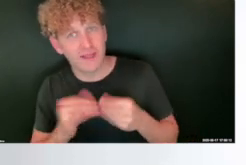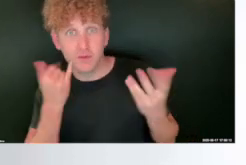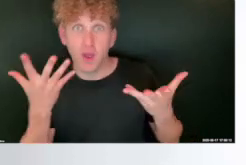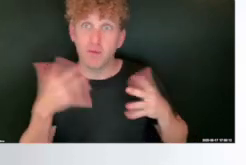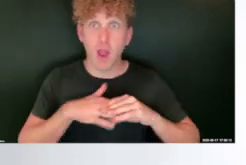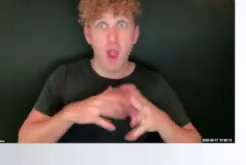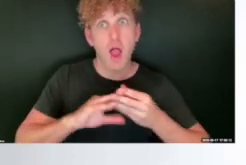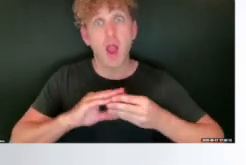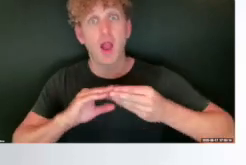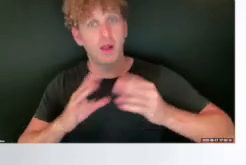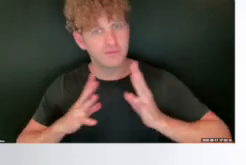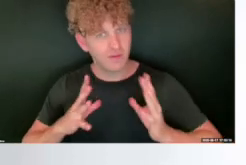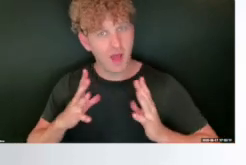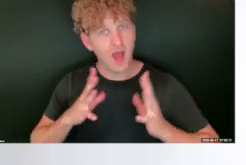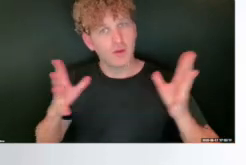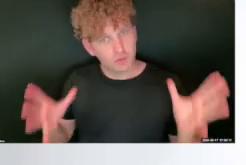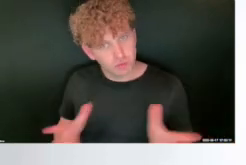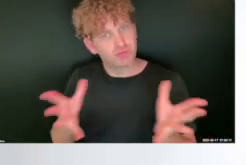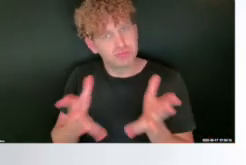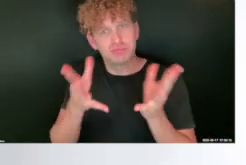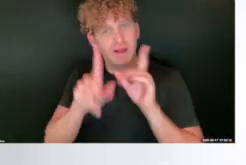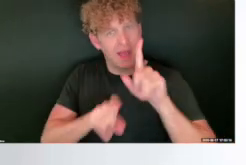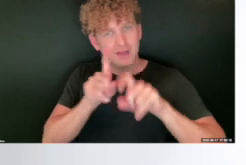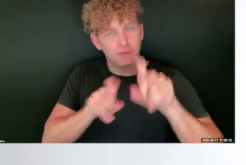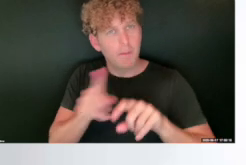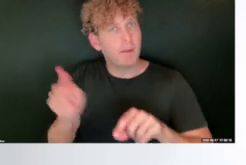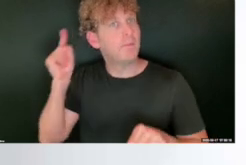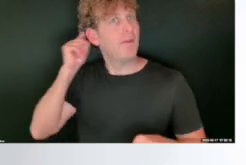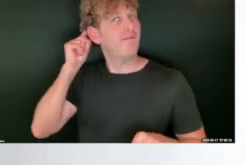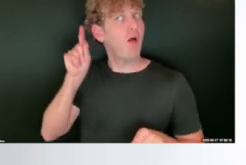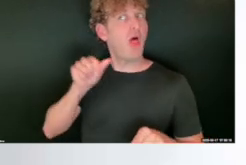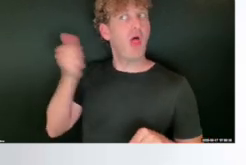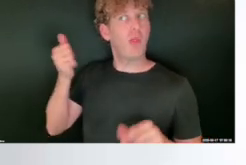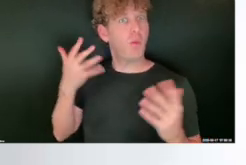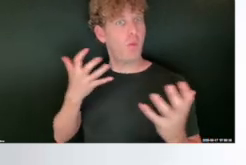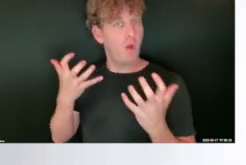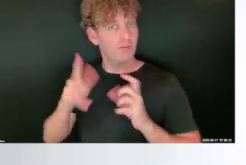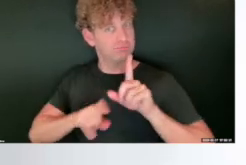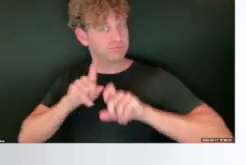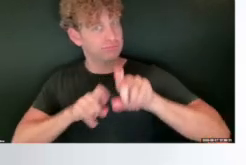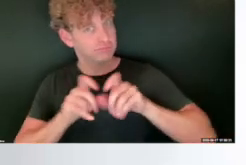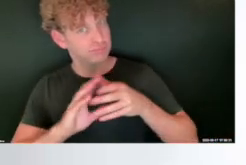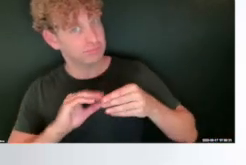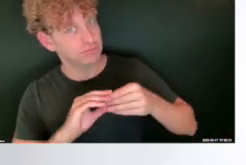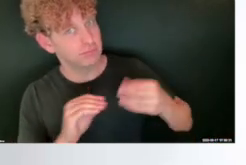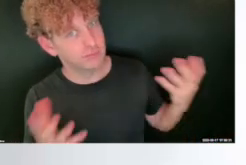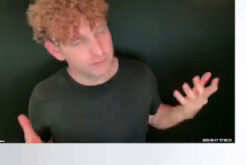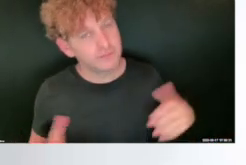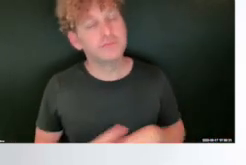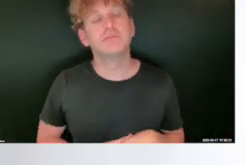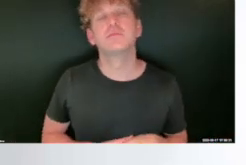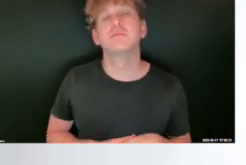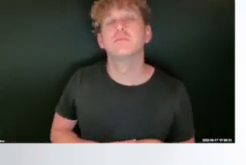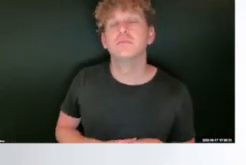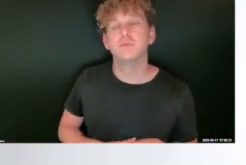public work group on the Zero-Emission Assurance Project, also known as ZAP. Our final presentation will be